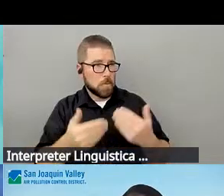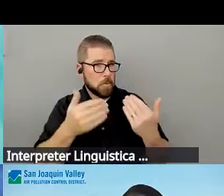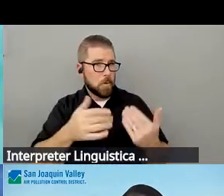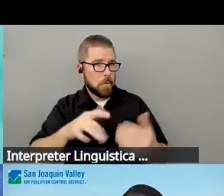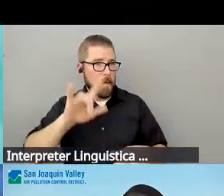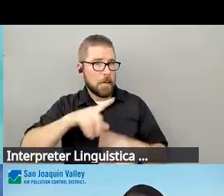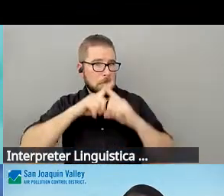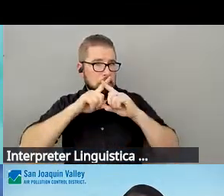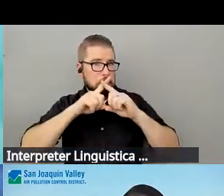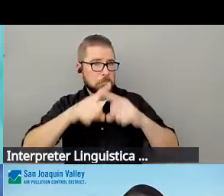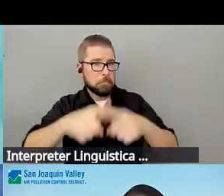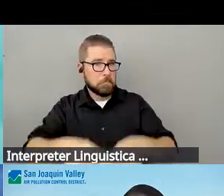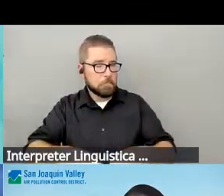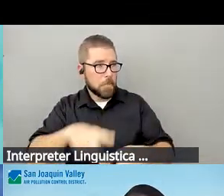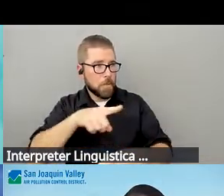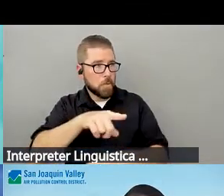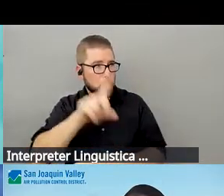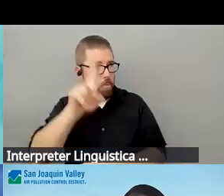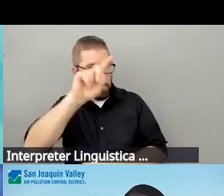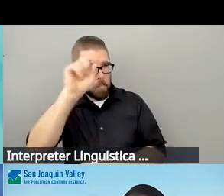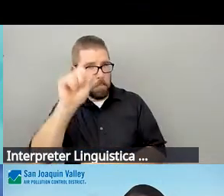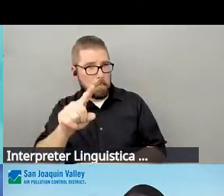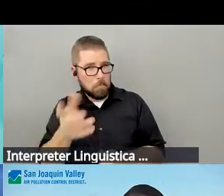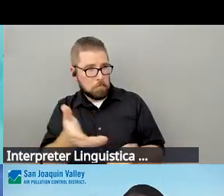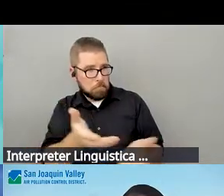elevate those questions that you had in the chat as well.